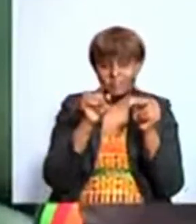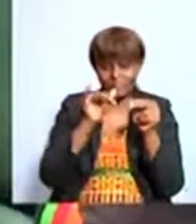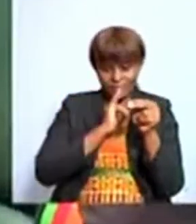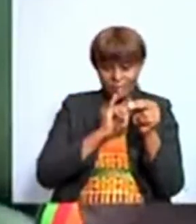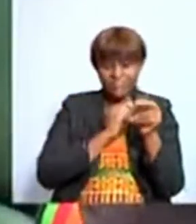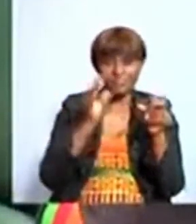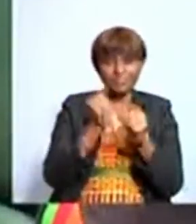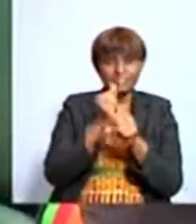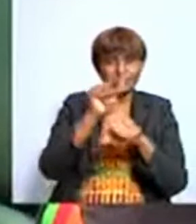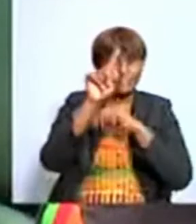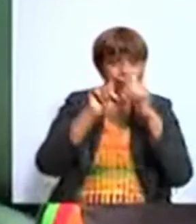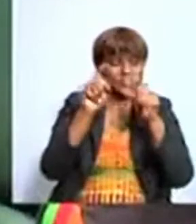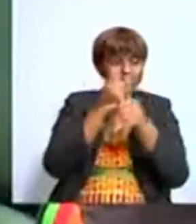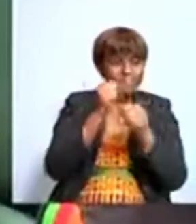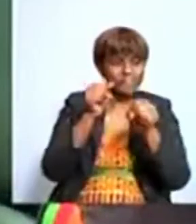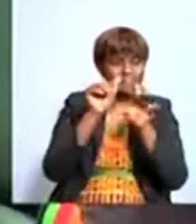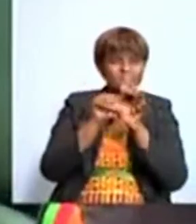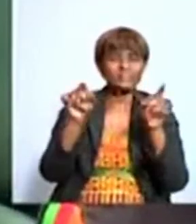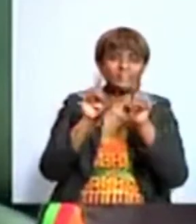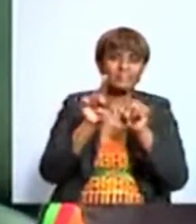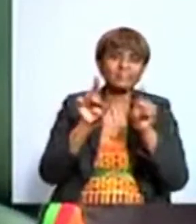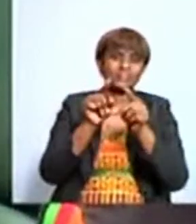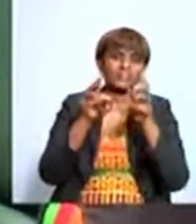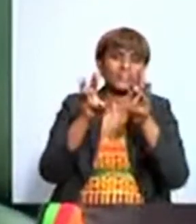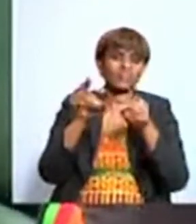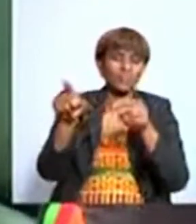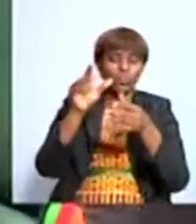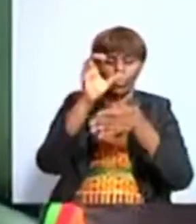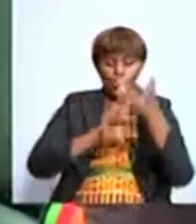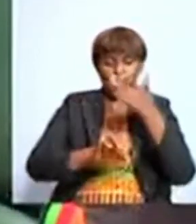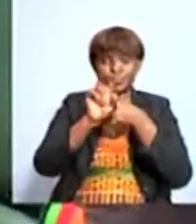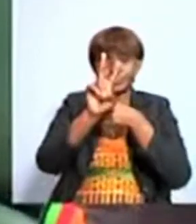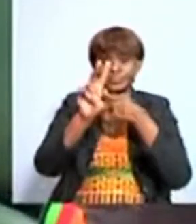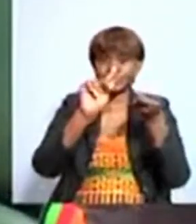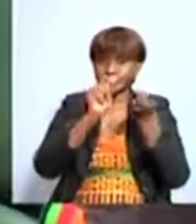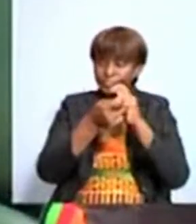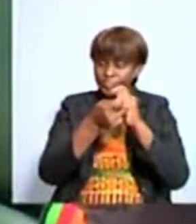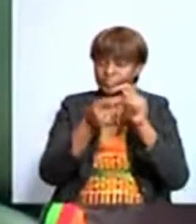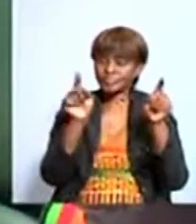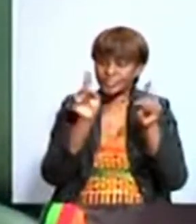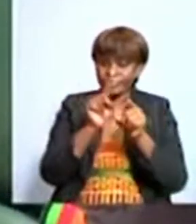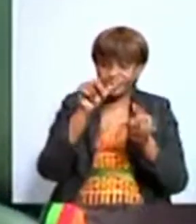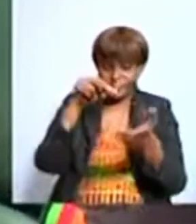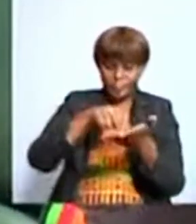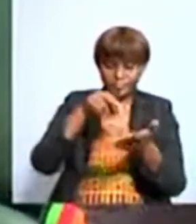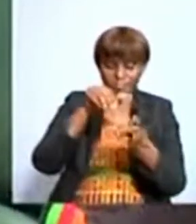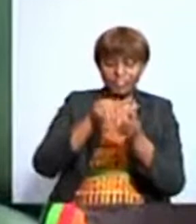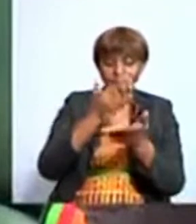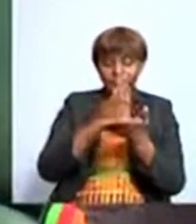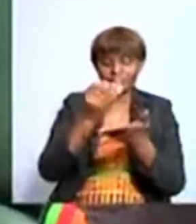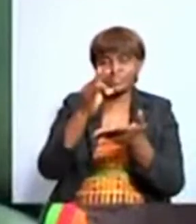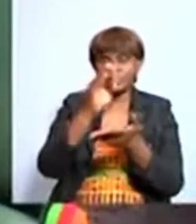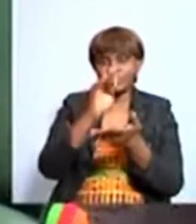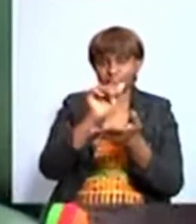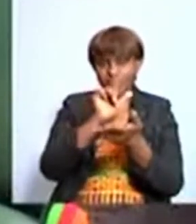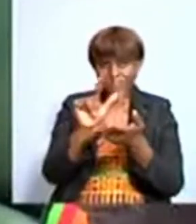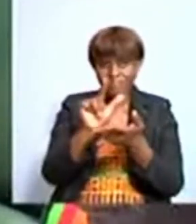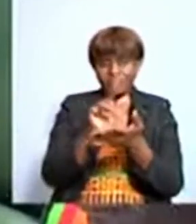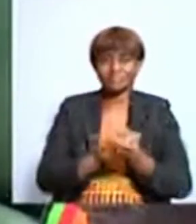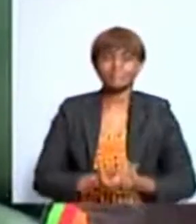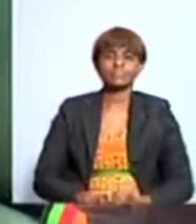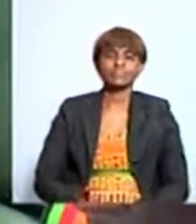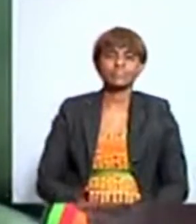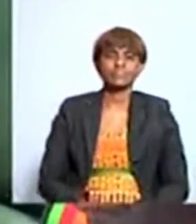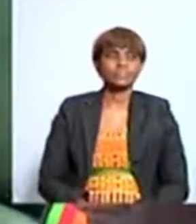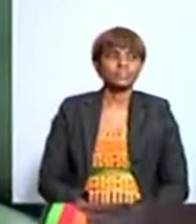have it. The question is resolved in the affirmative. Clause 2 as amended is ordered to stand as part of the bill.